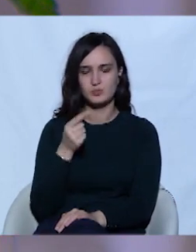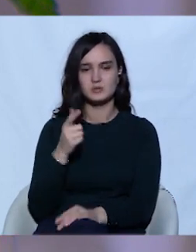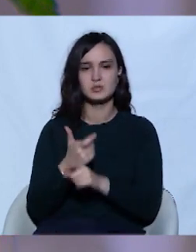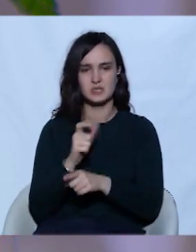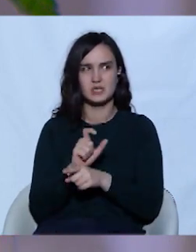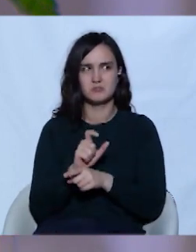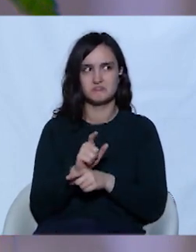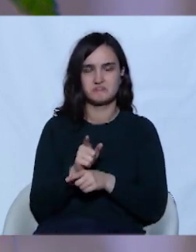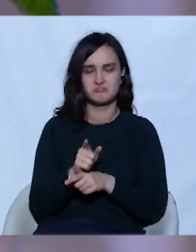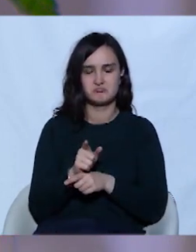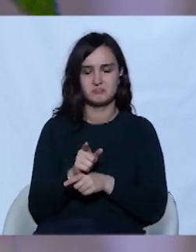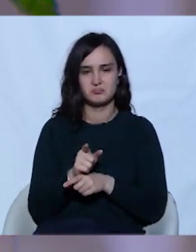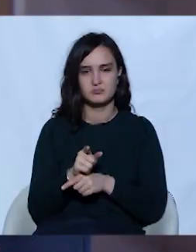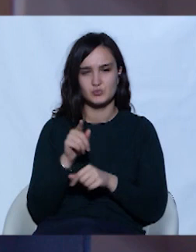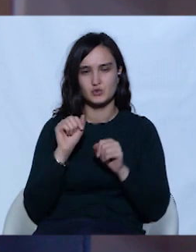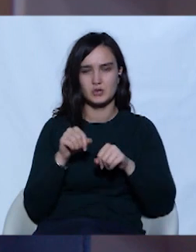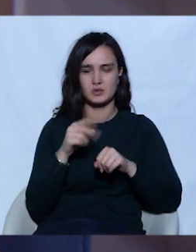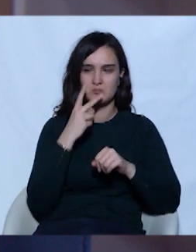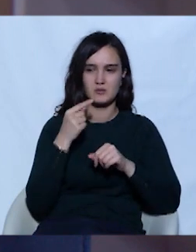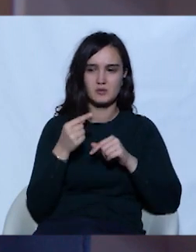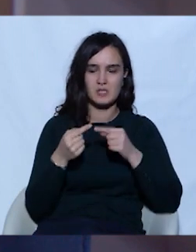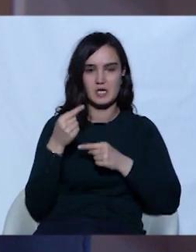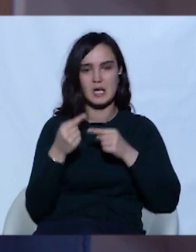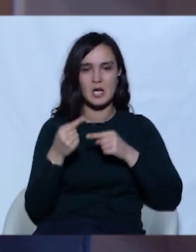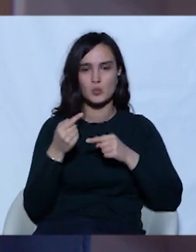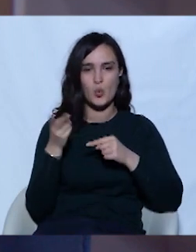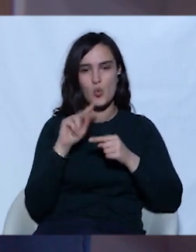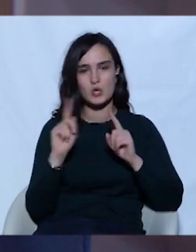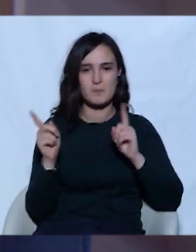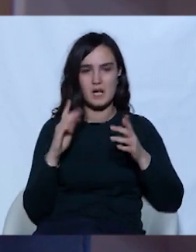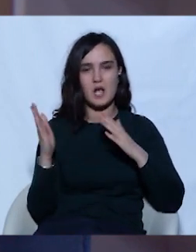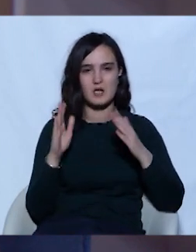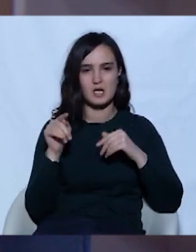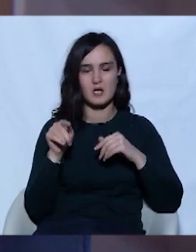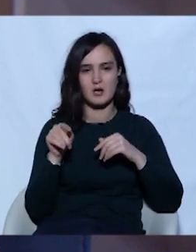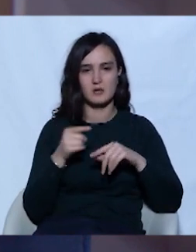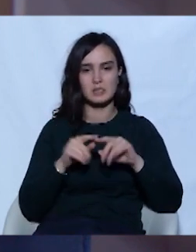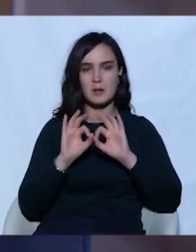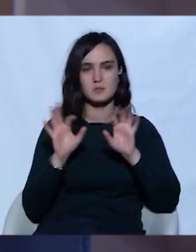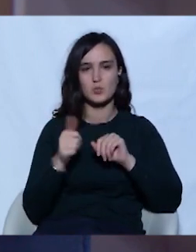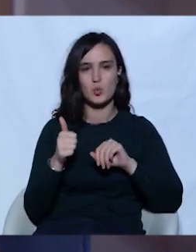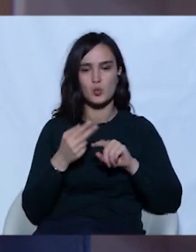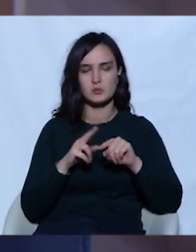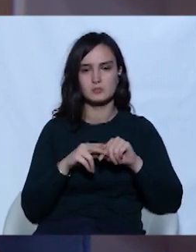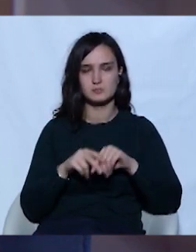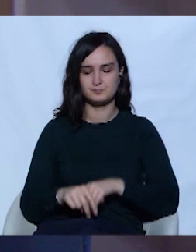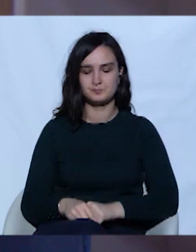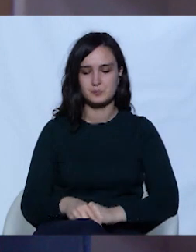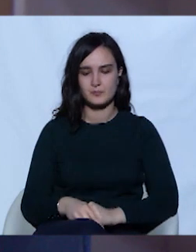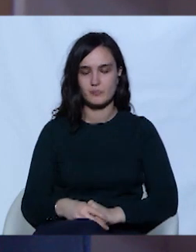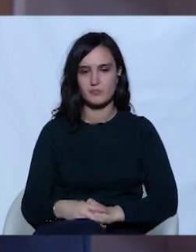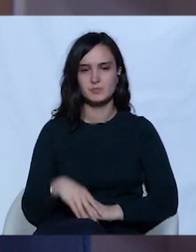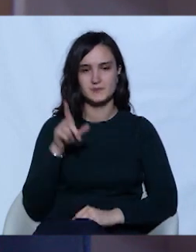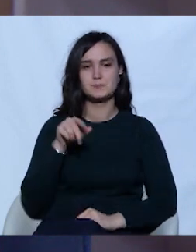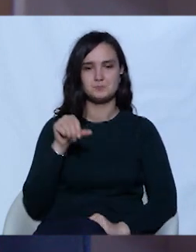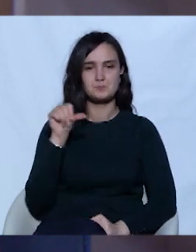way, and you end up what we have. Yes, and another reason Emma has